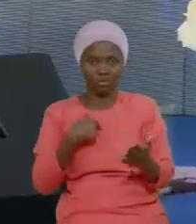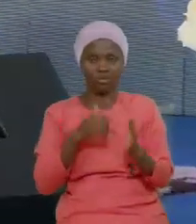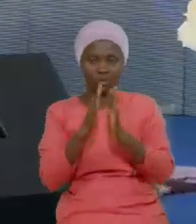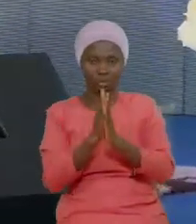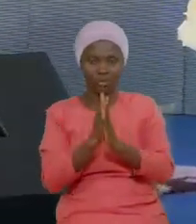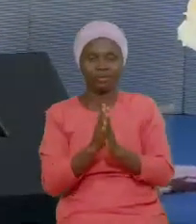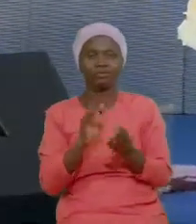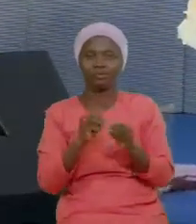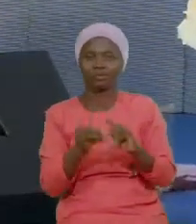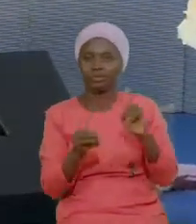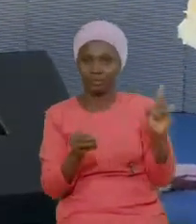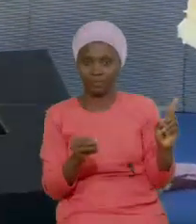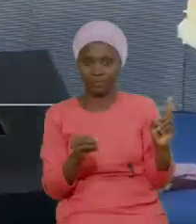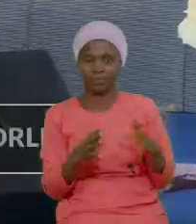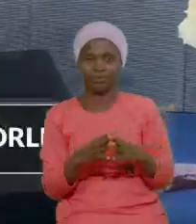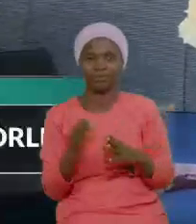Number one, grace.